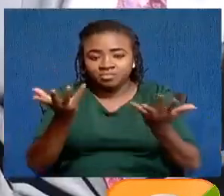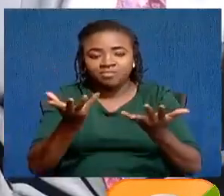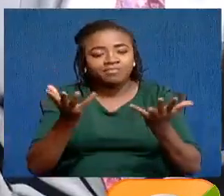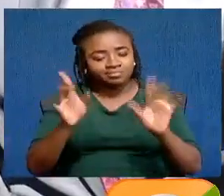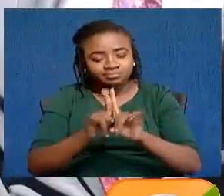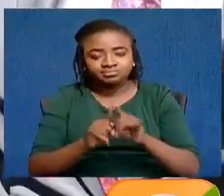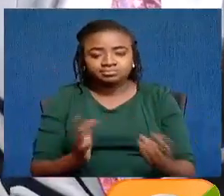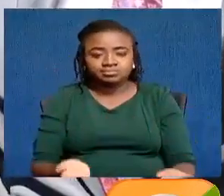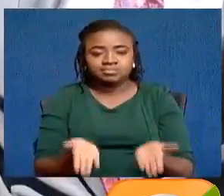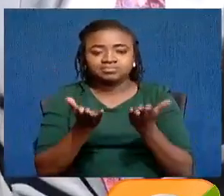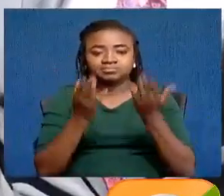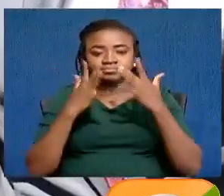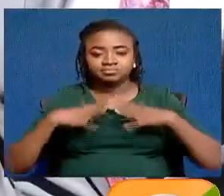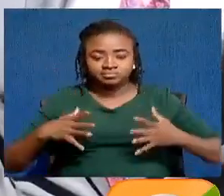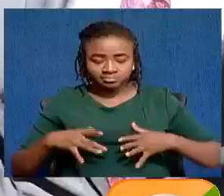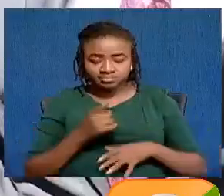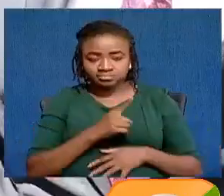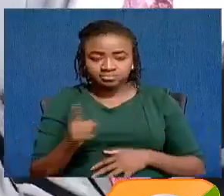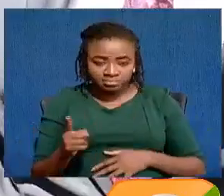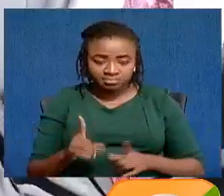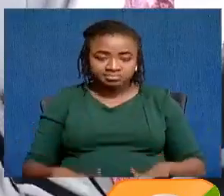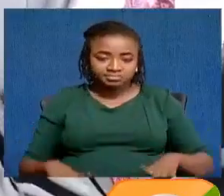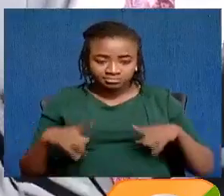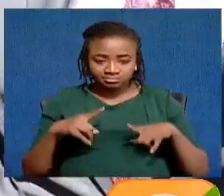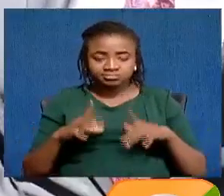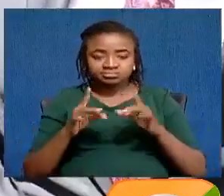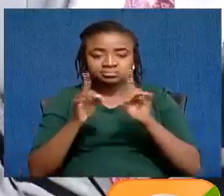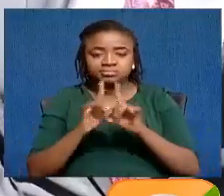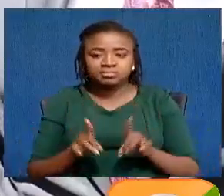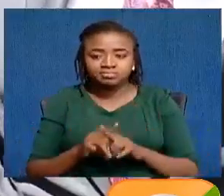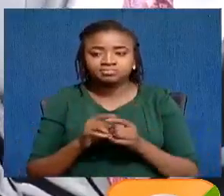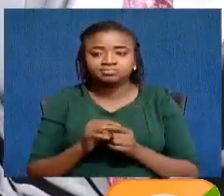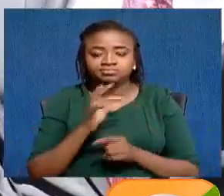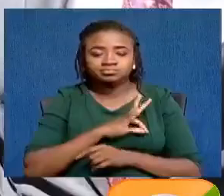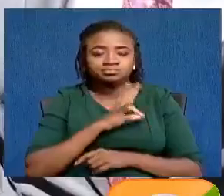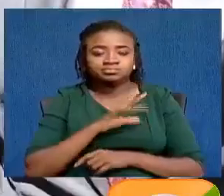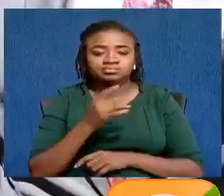improve the human capital development and improve the per capita income.